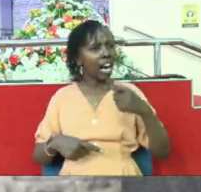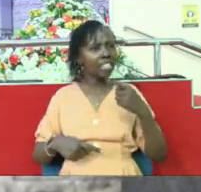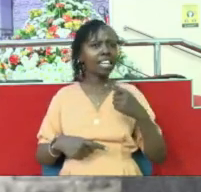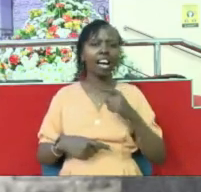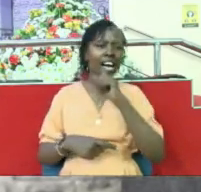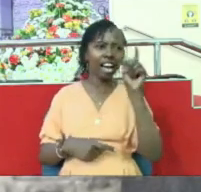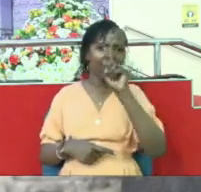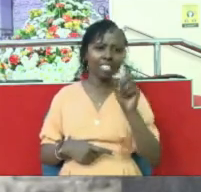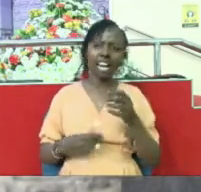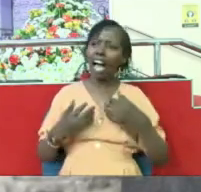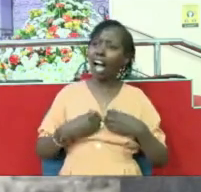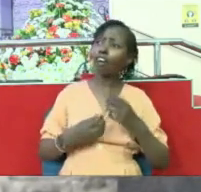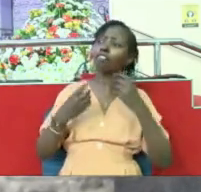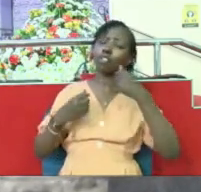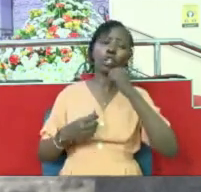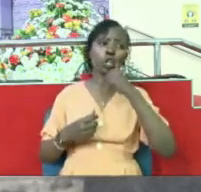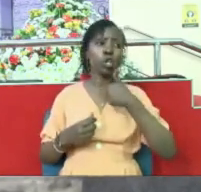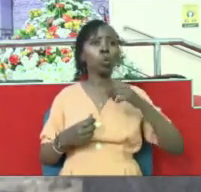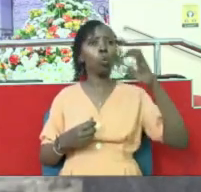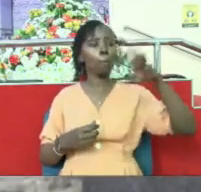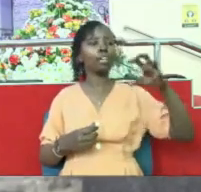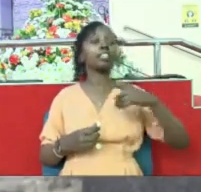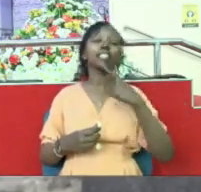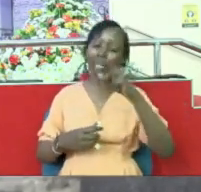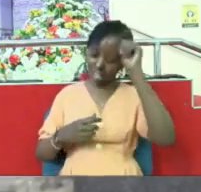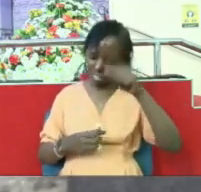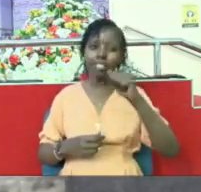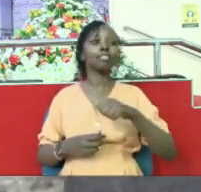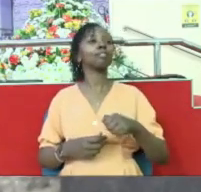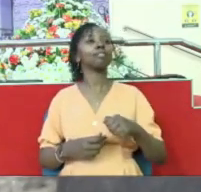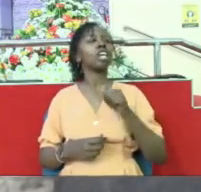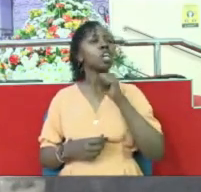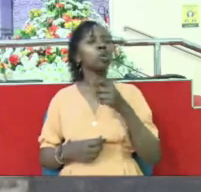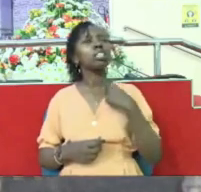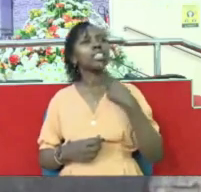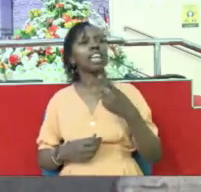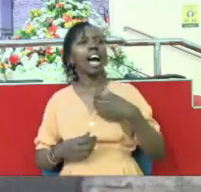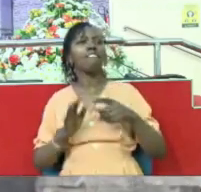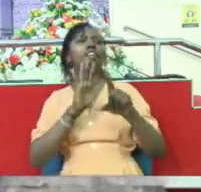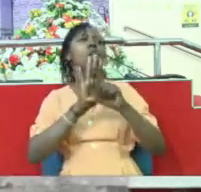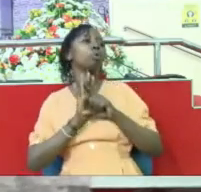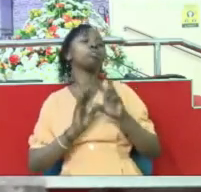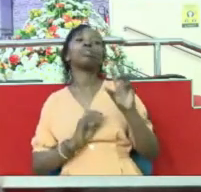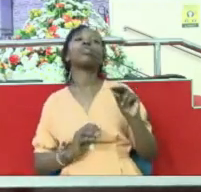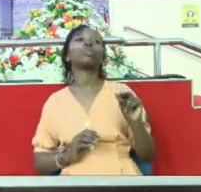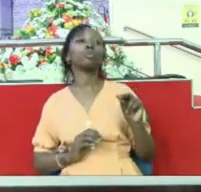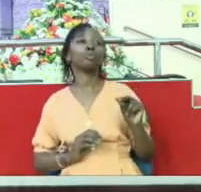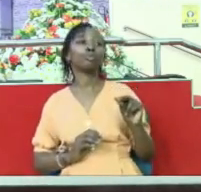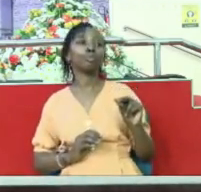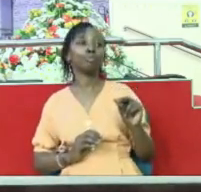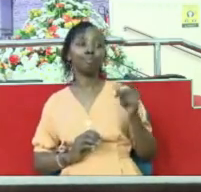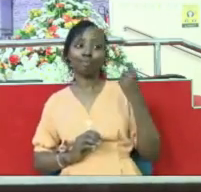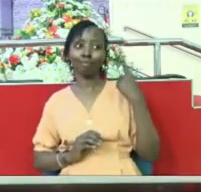tumepata basi mpya. We got a new bus. Mbili. Two of them. I love this God. Napenda huyu